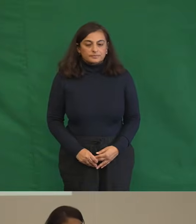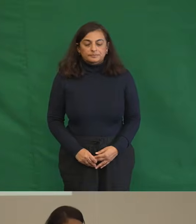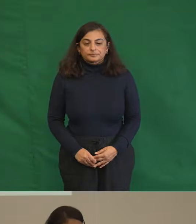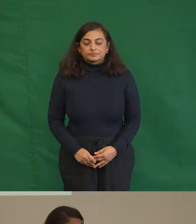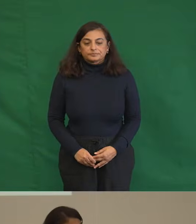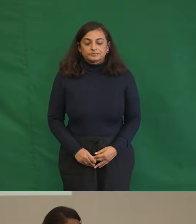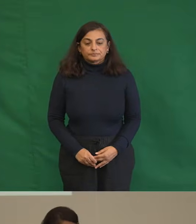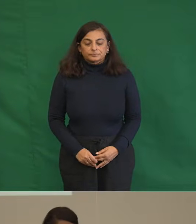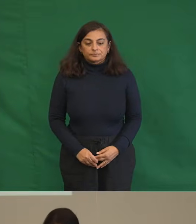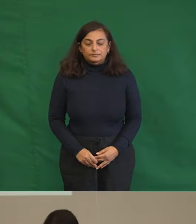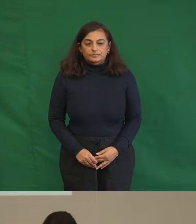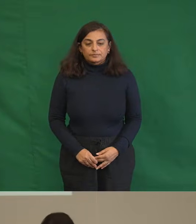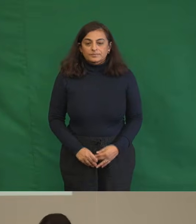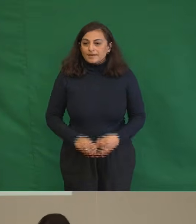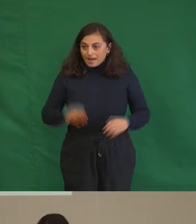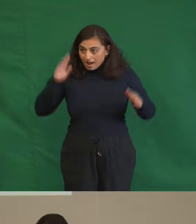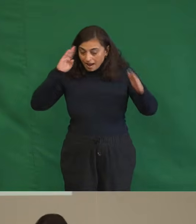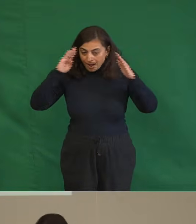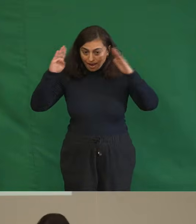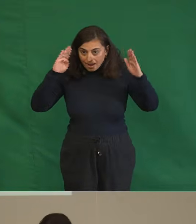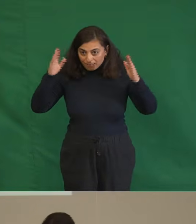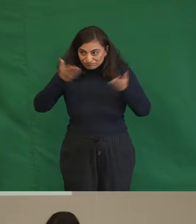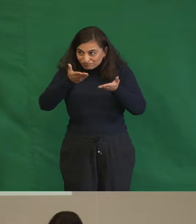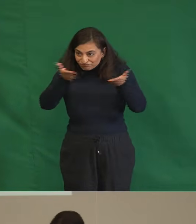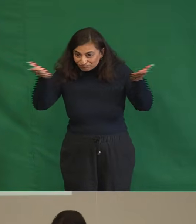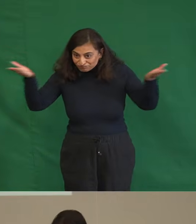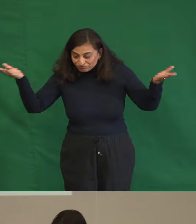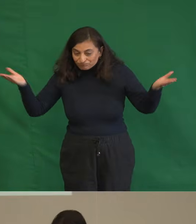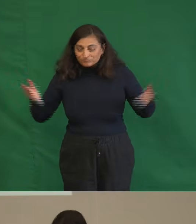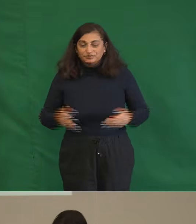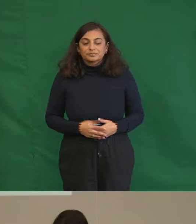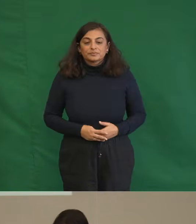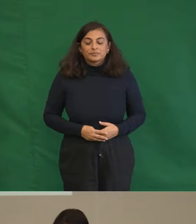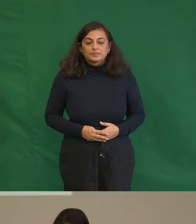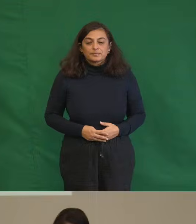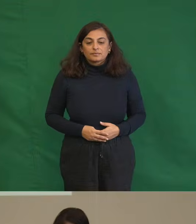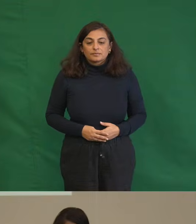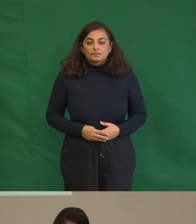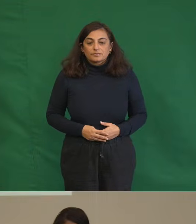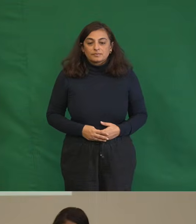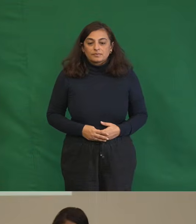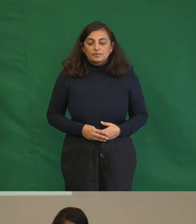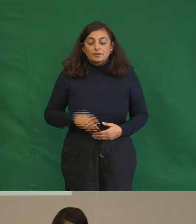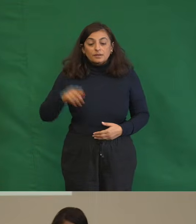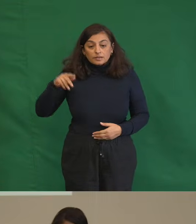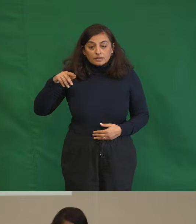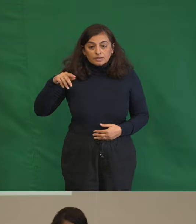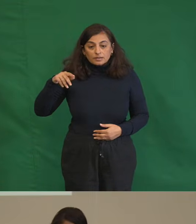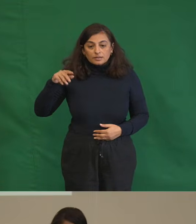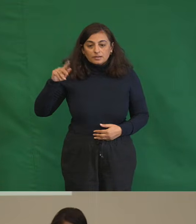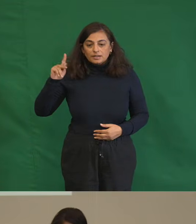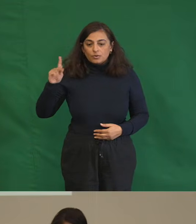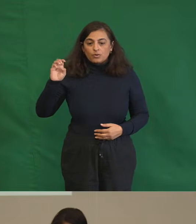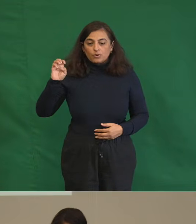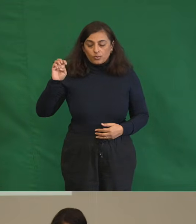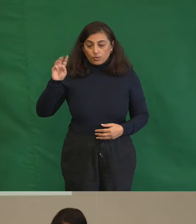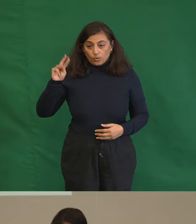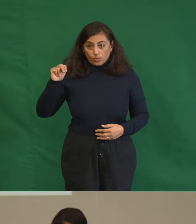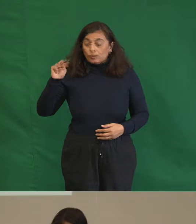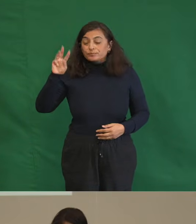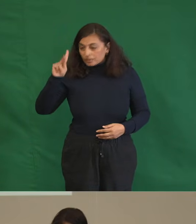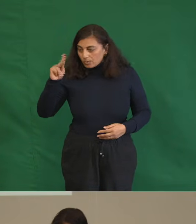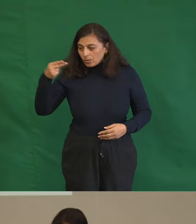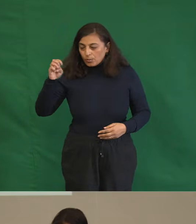them. Hello everyone, I am Foebe Mabelani and I work at SLED, that is Sign Language